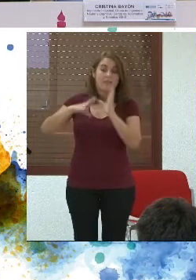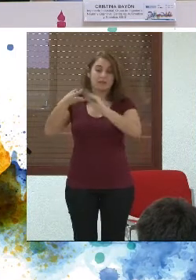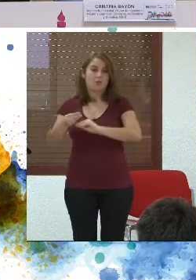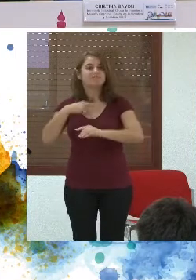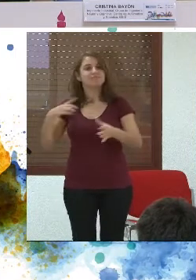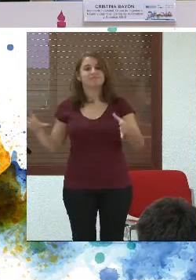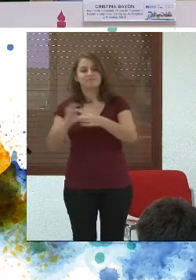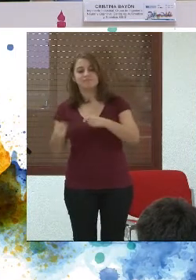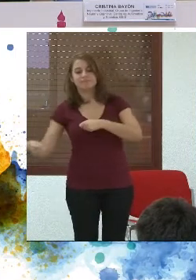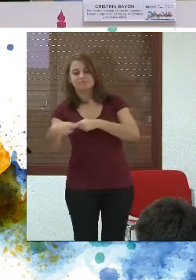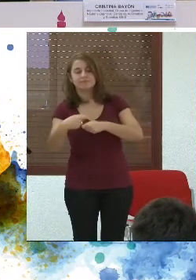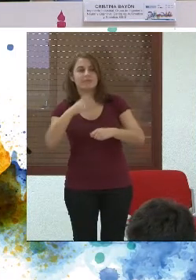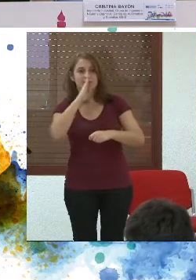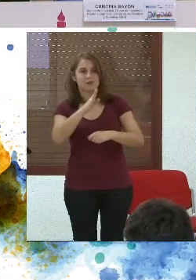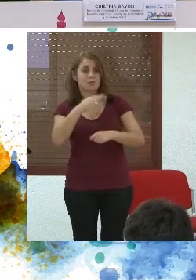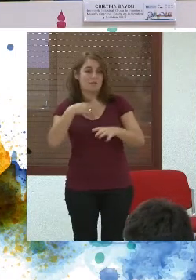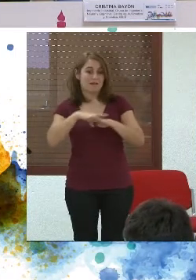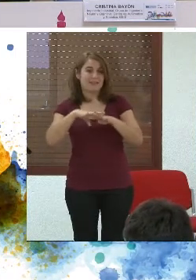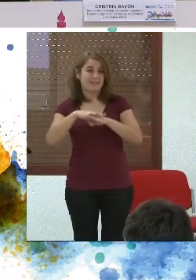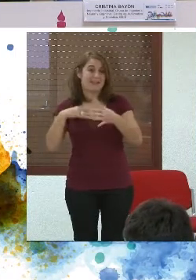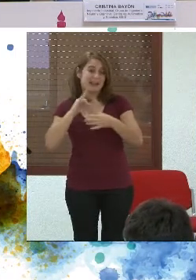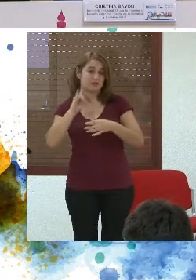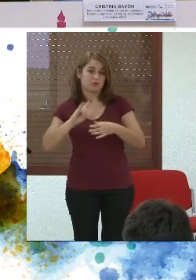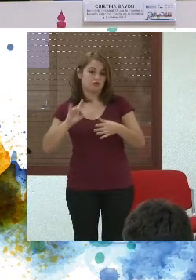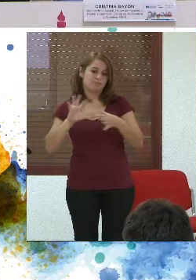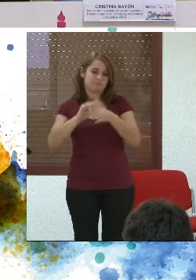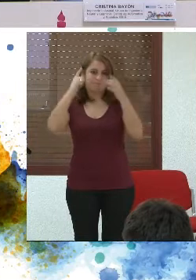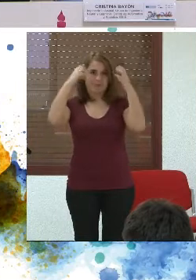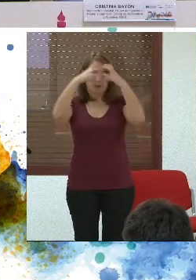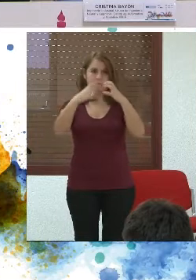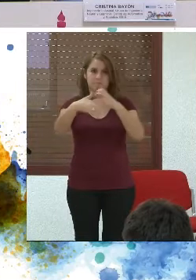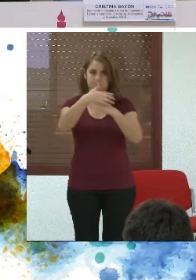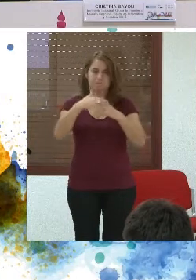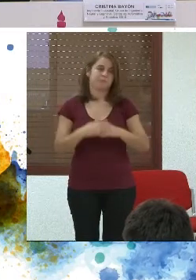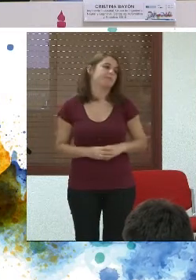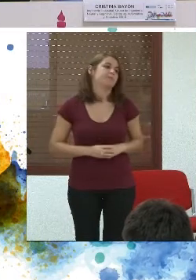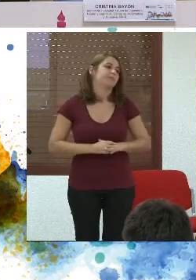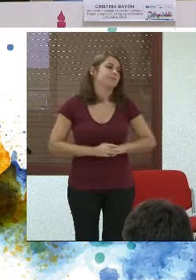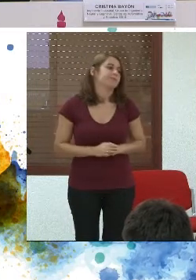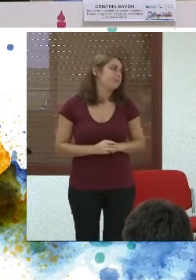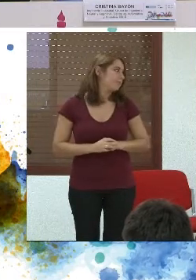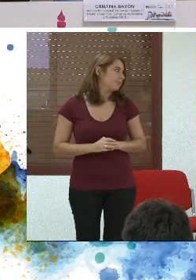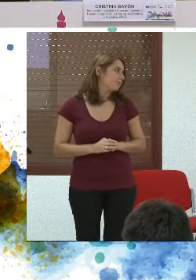The resonator connects to the electrodes that are in the visual cortex.